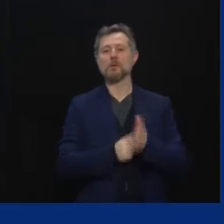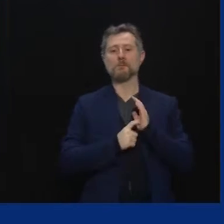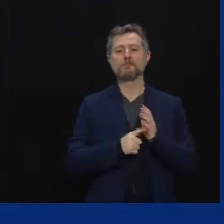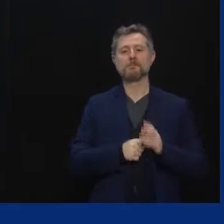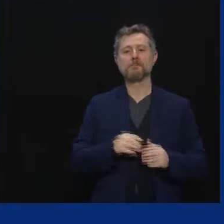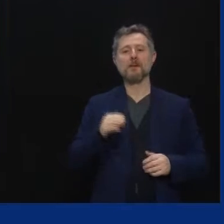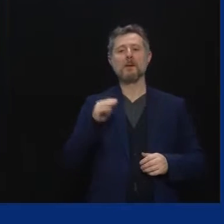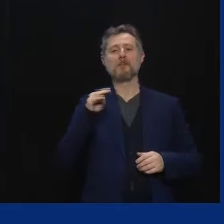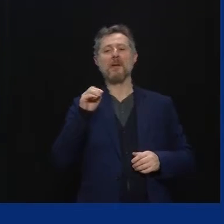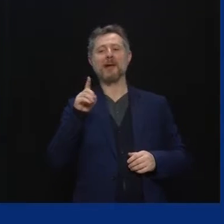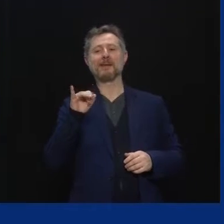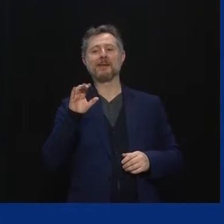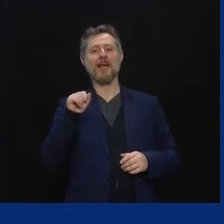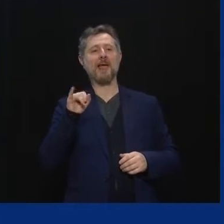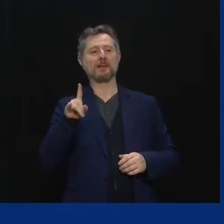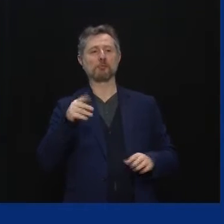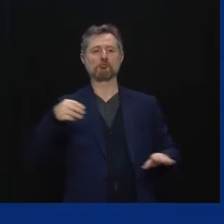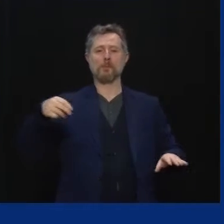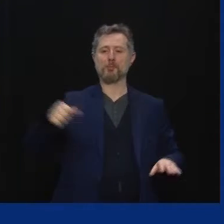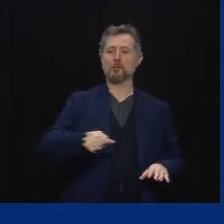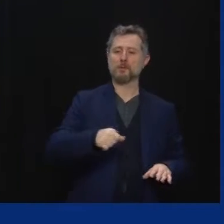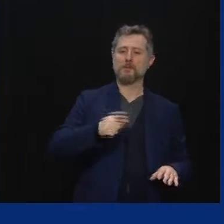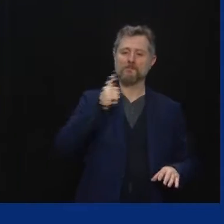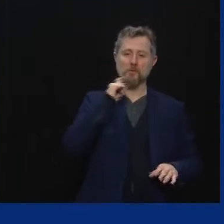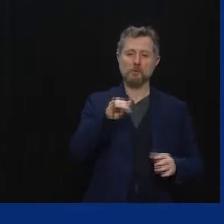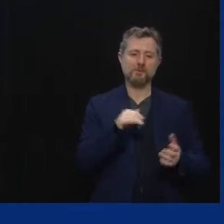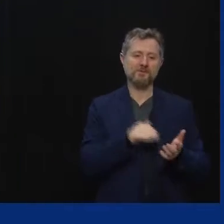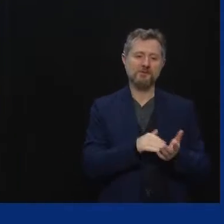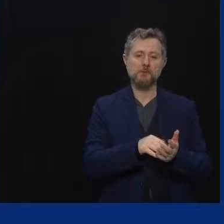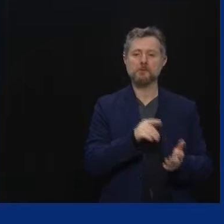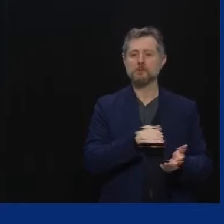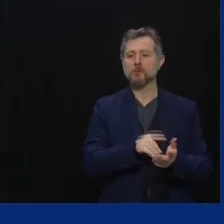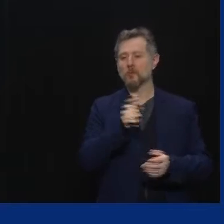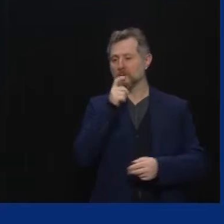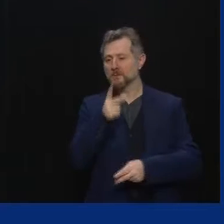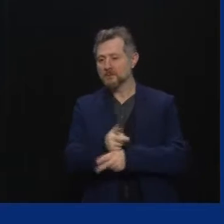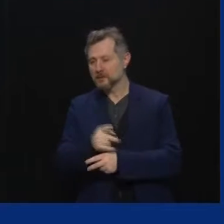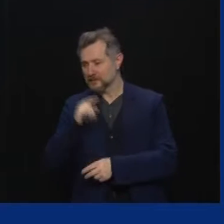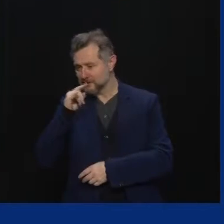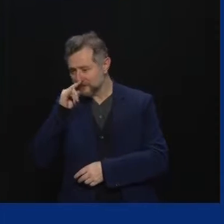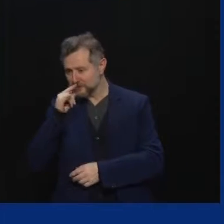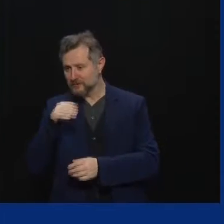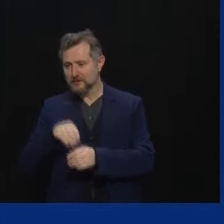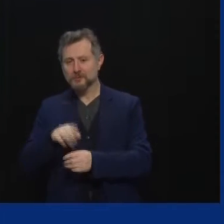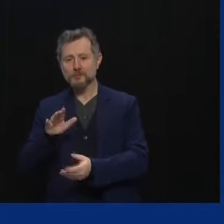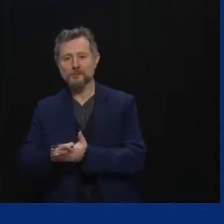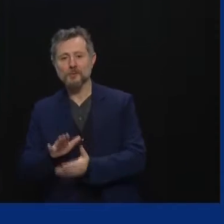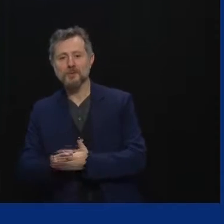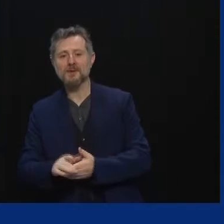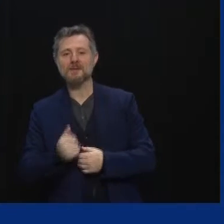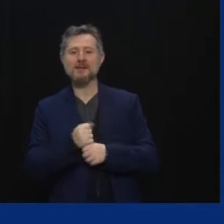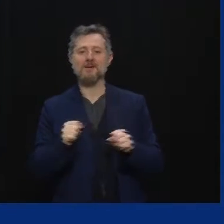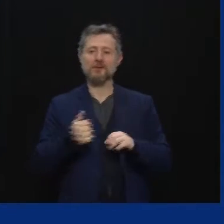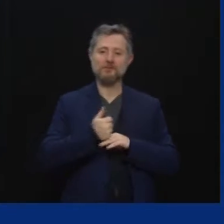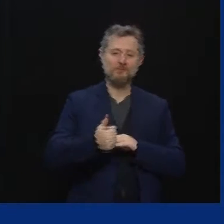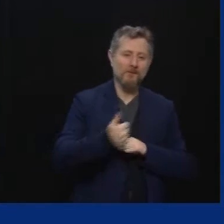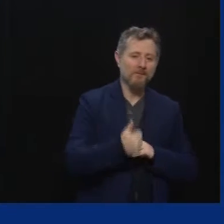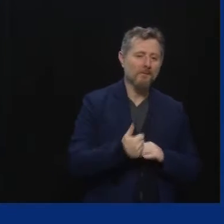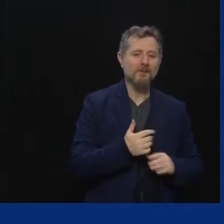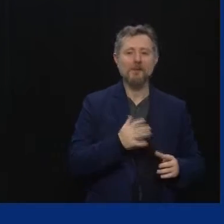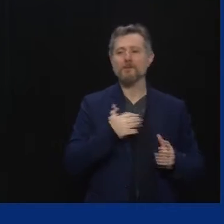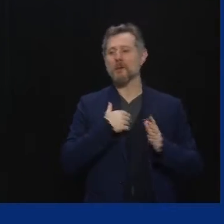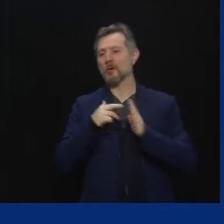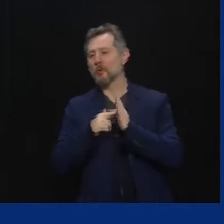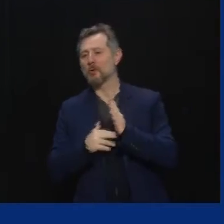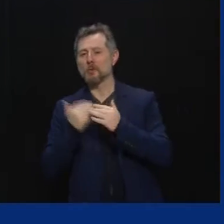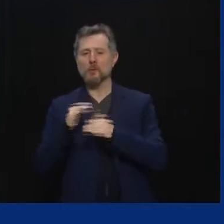is one way we can keep kids in schools, safe travel protocols, as well as a number of initiatives that we support. I just want to stand here today and say